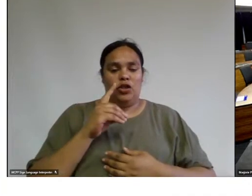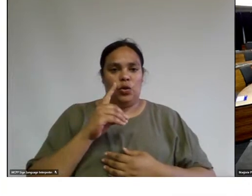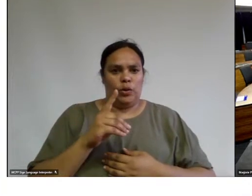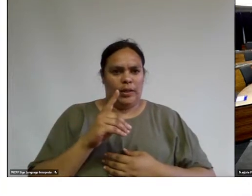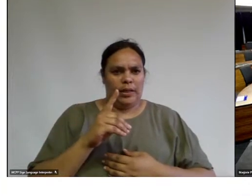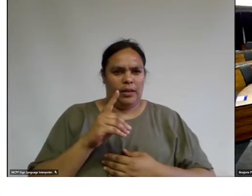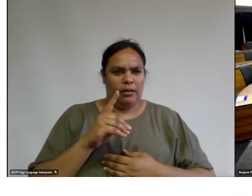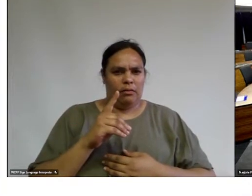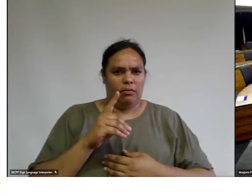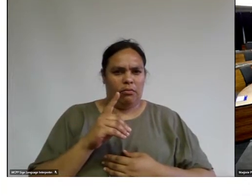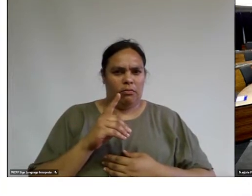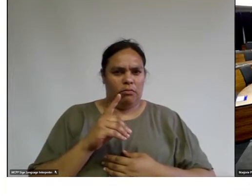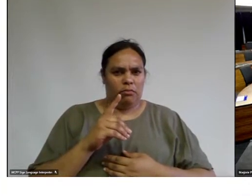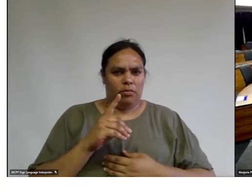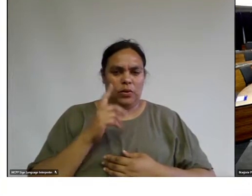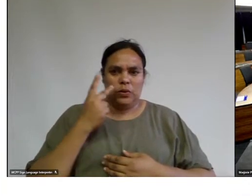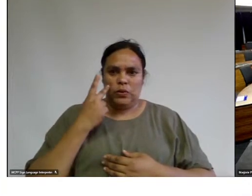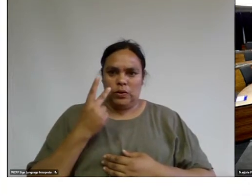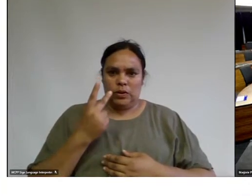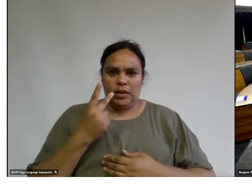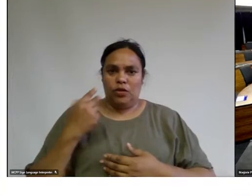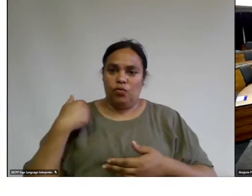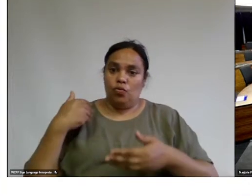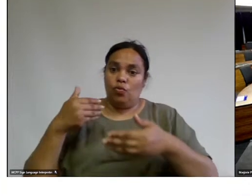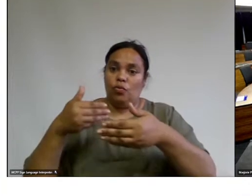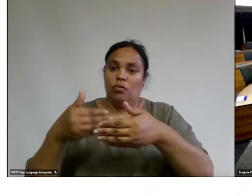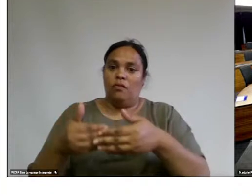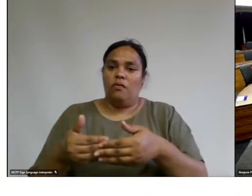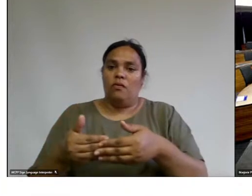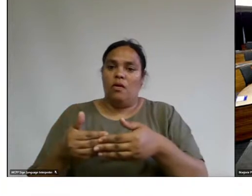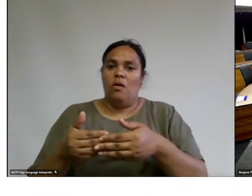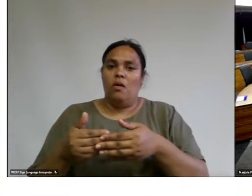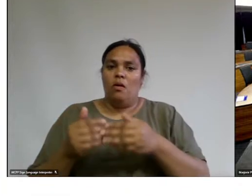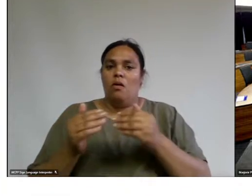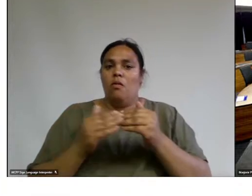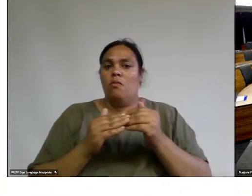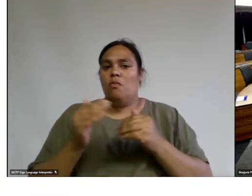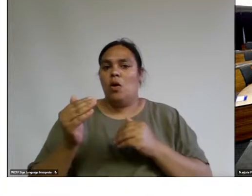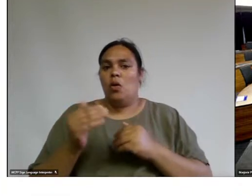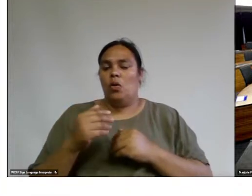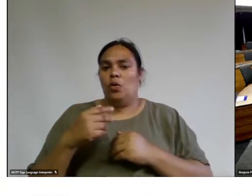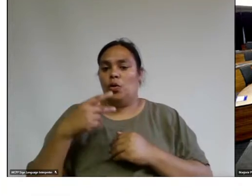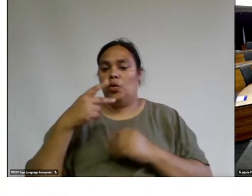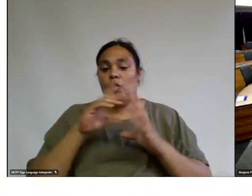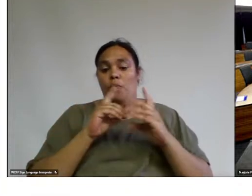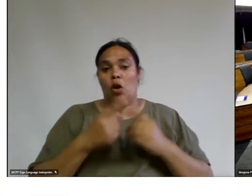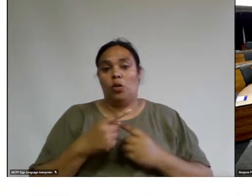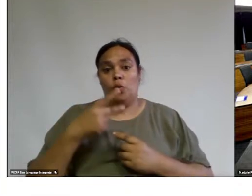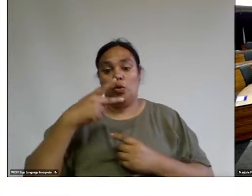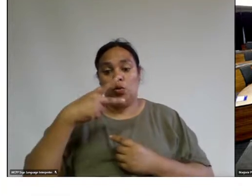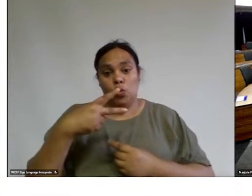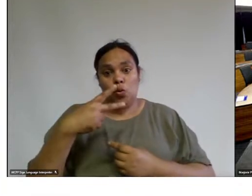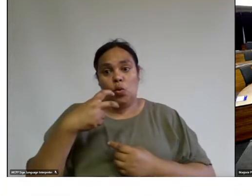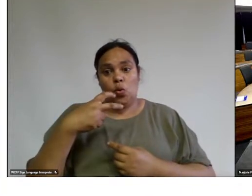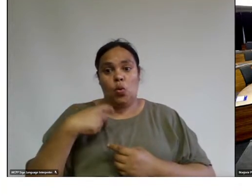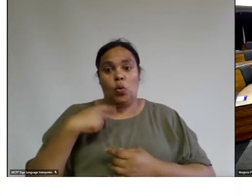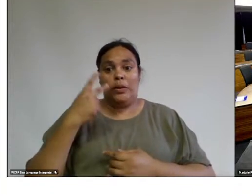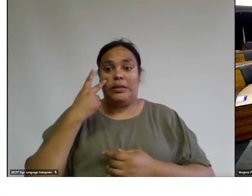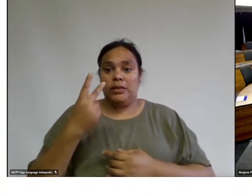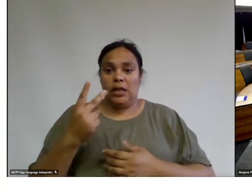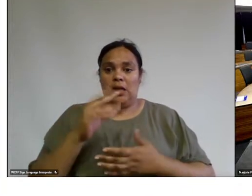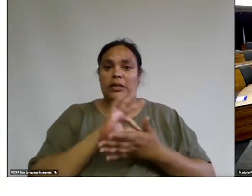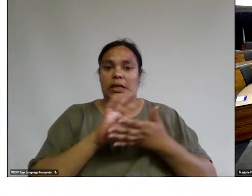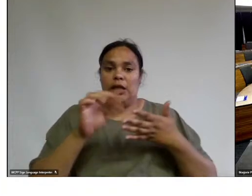Minister, most of the two department we have seen, it's